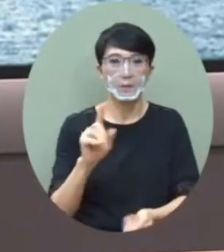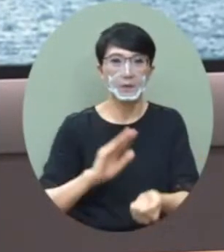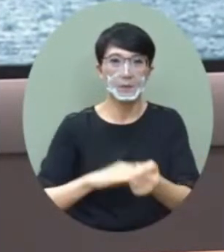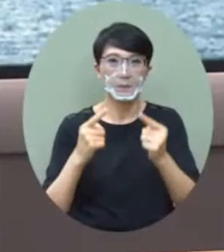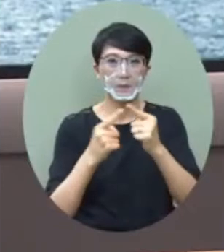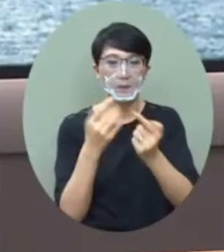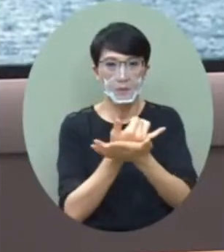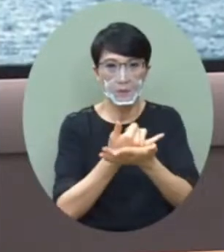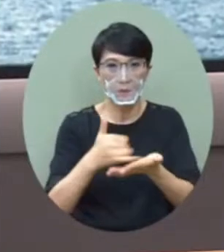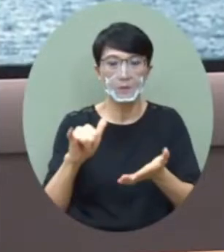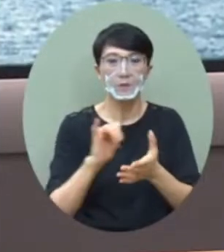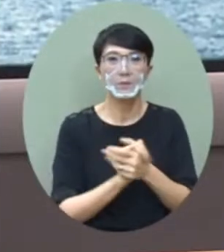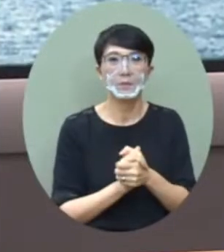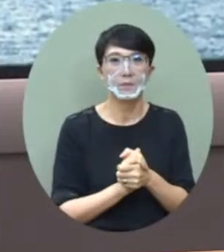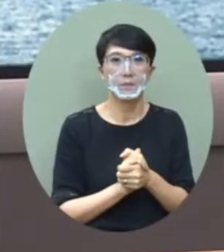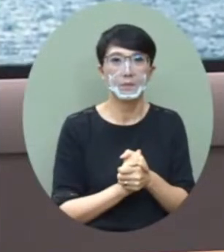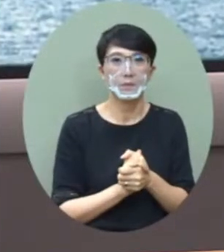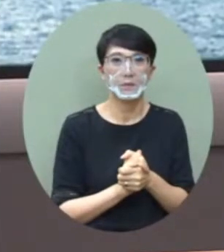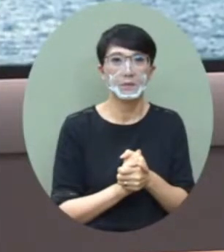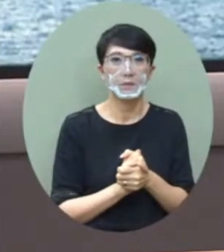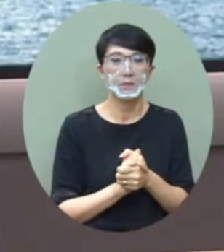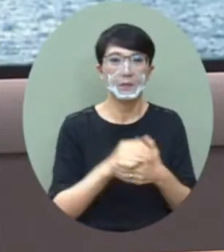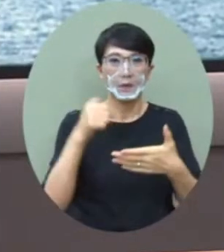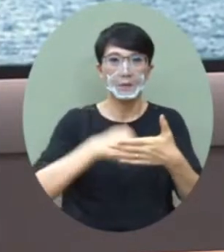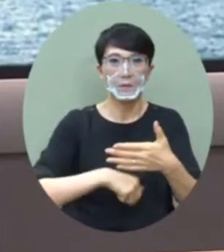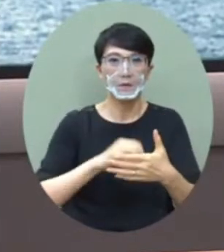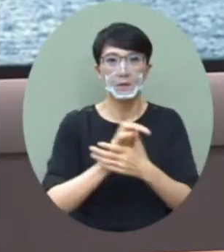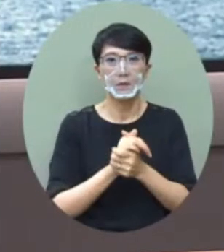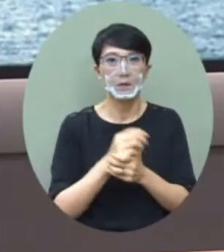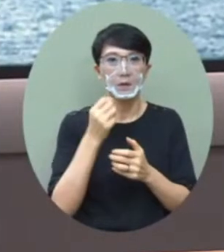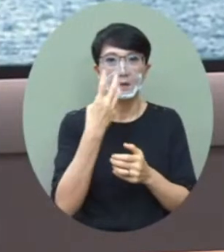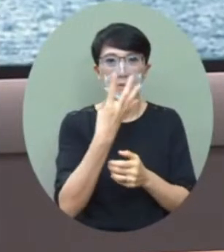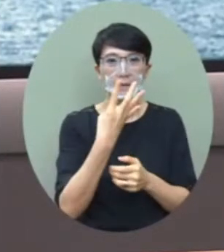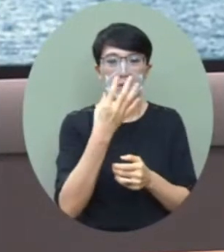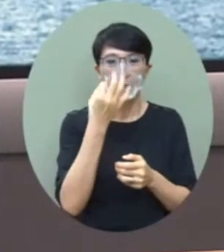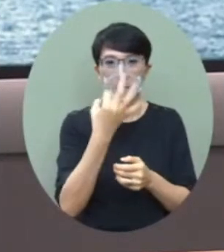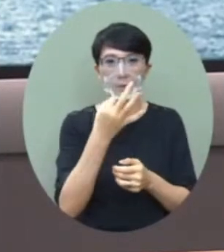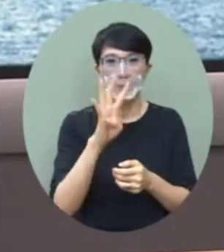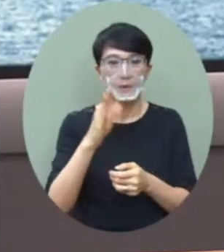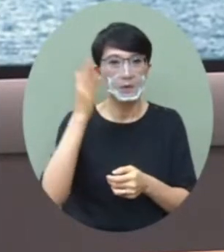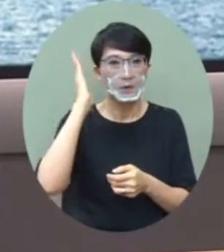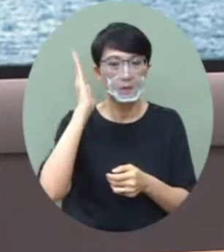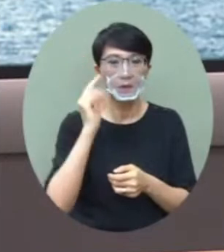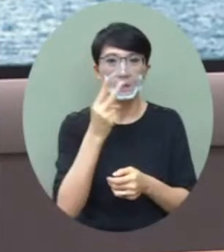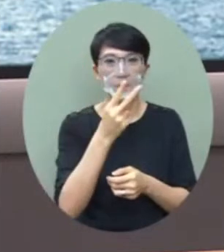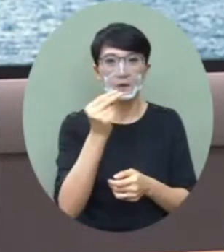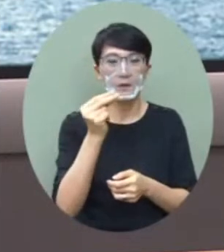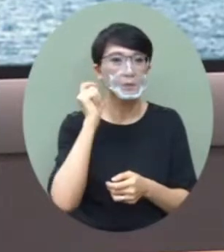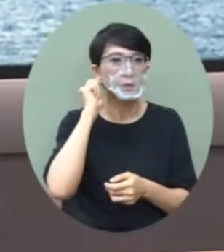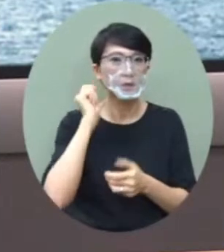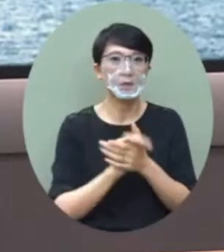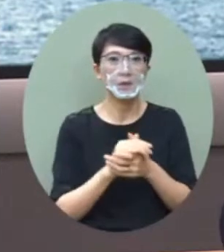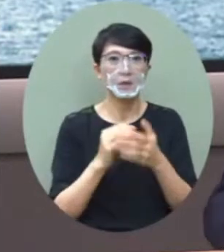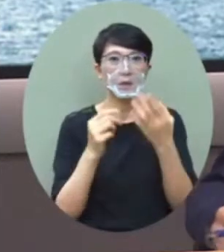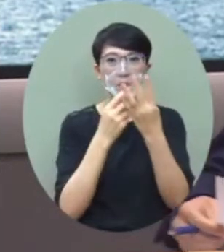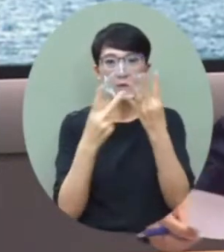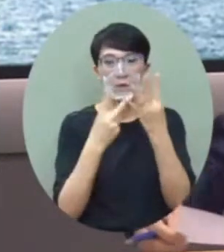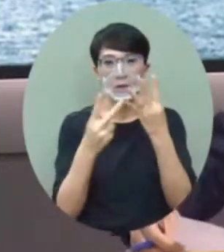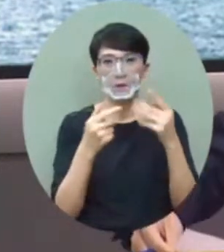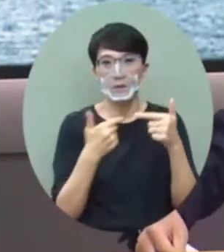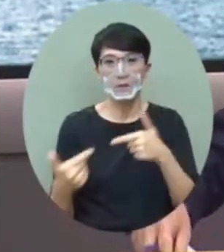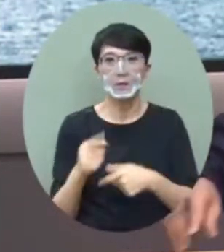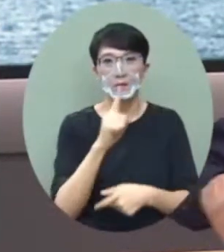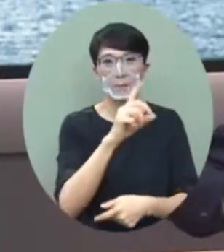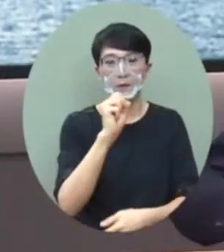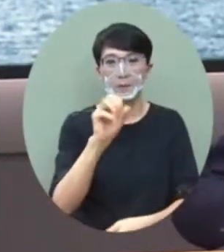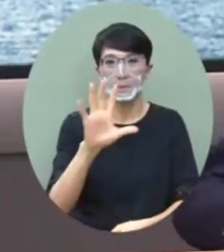from 8th to 14th of March, a total of 61 patients passed away, including 34 males and 27 females